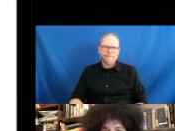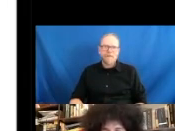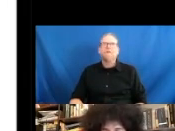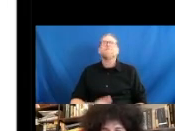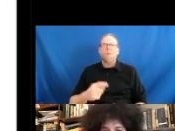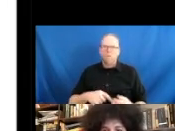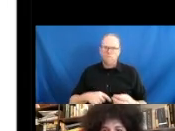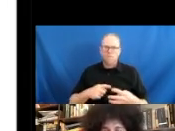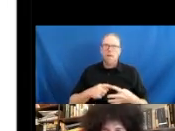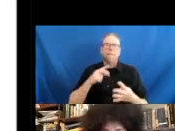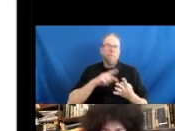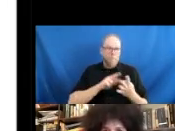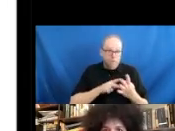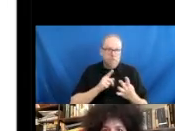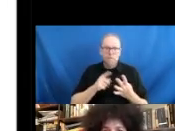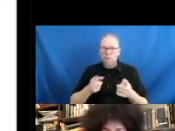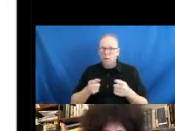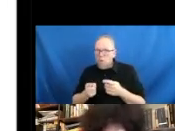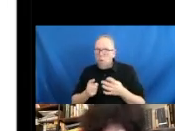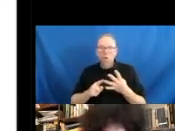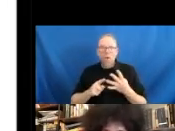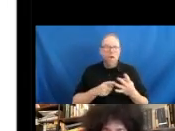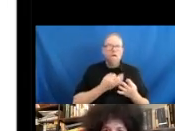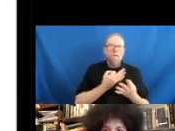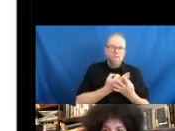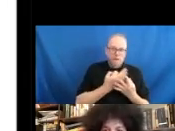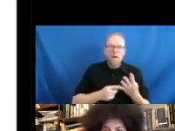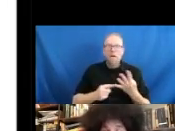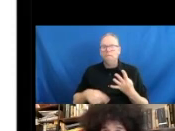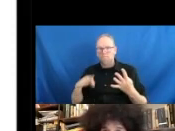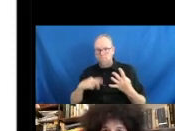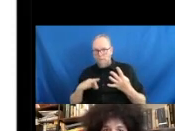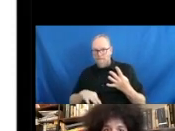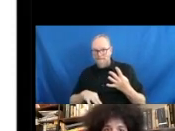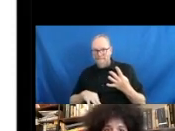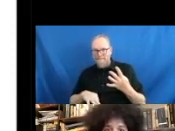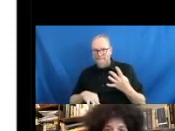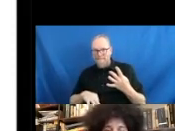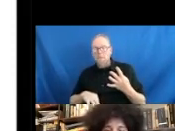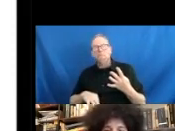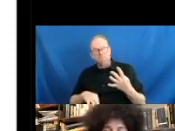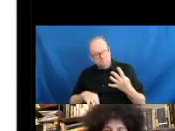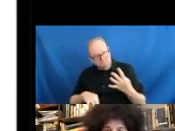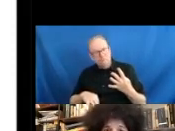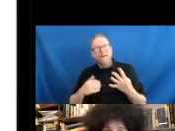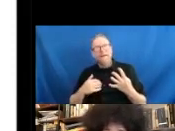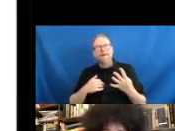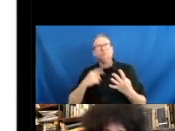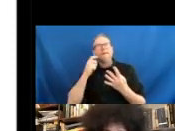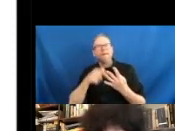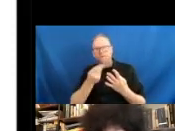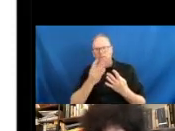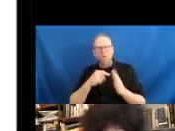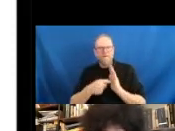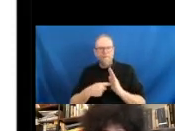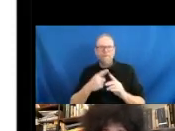purpose, control, funding, profits. We can point to a few examples, but why not